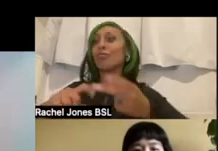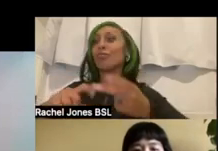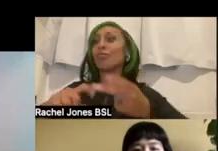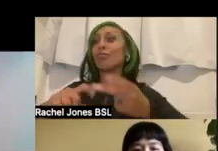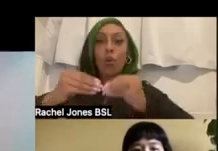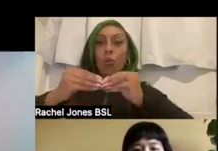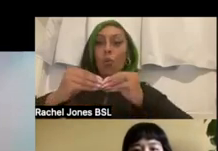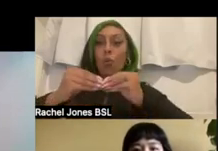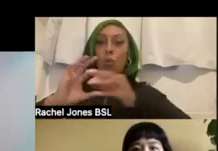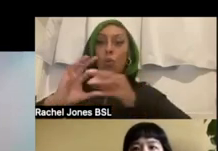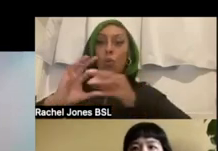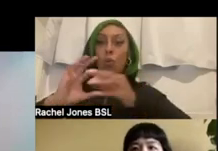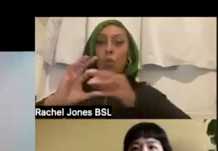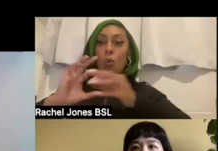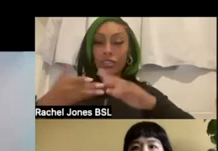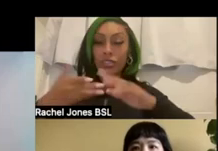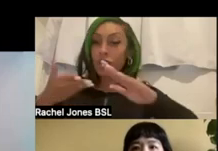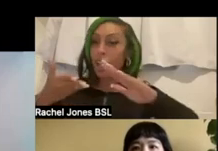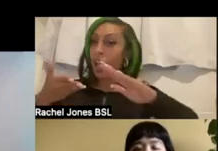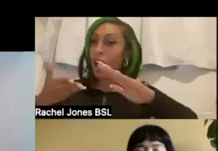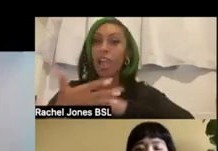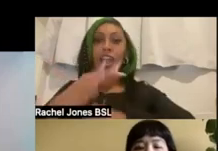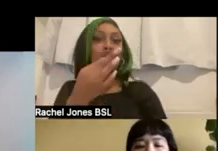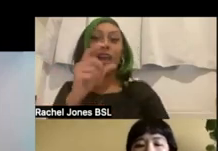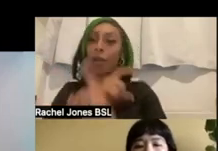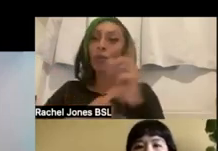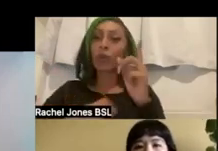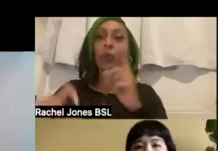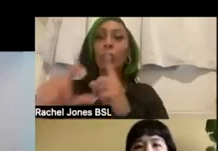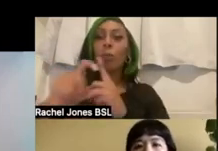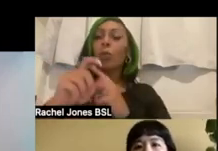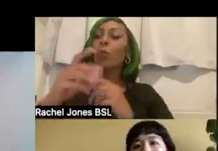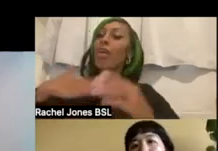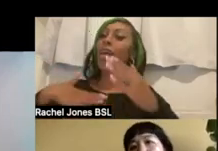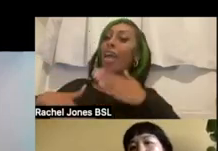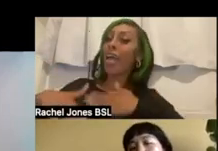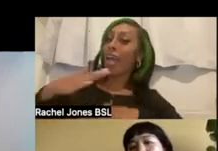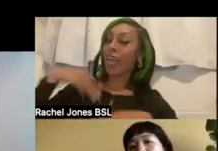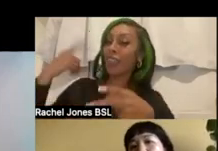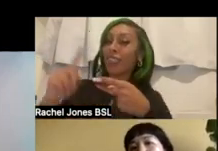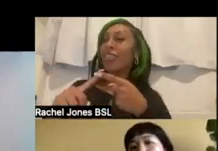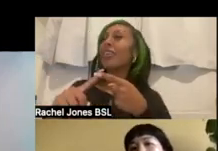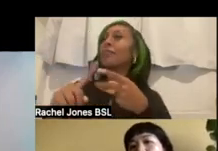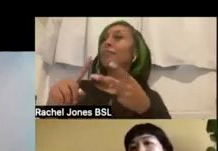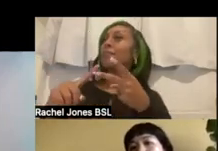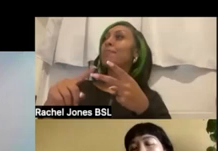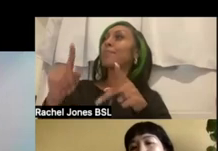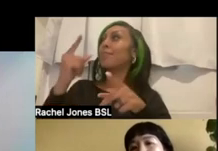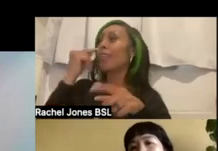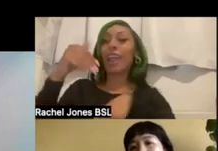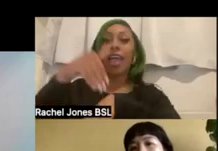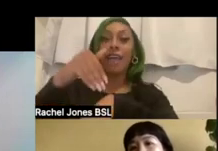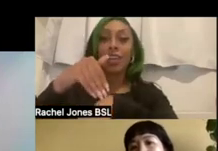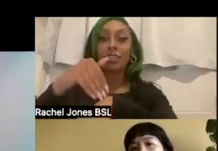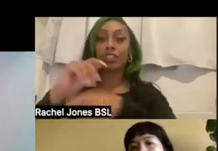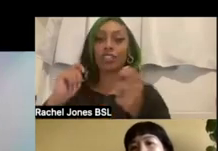underrepresented communities ethically and in a way that affect change. in the